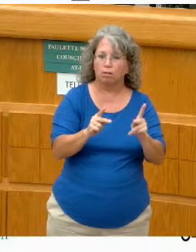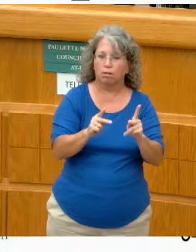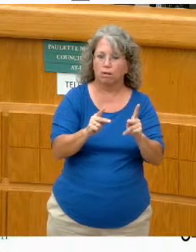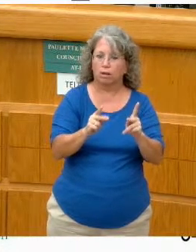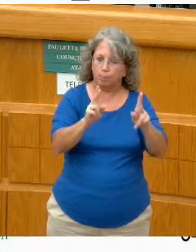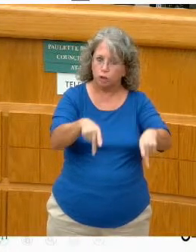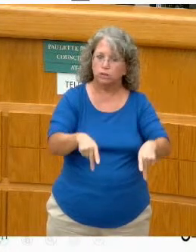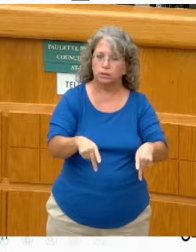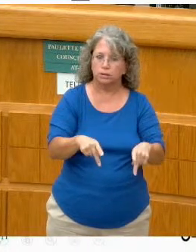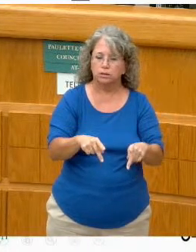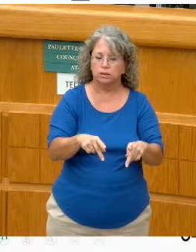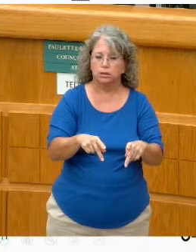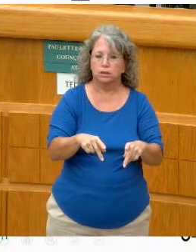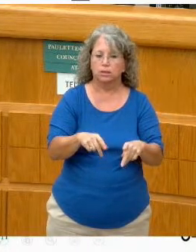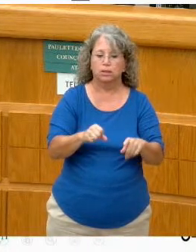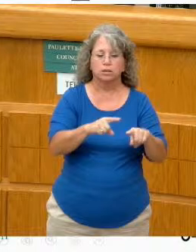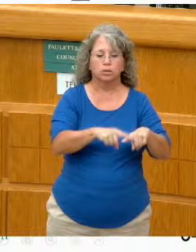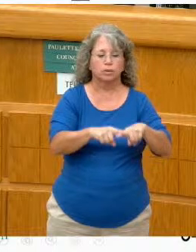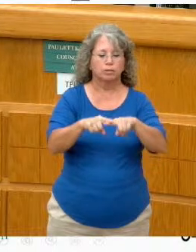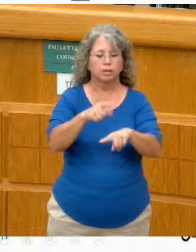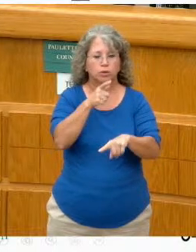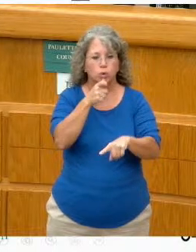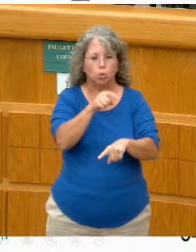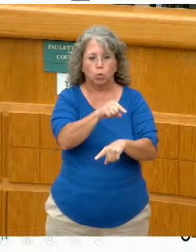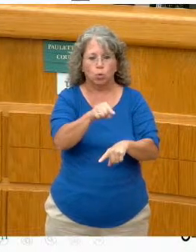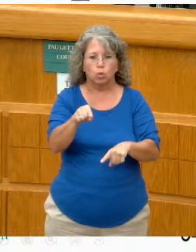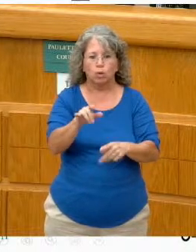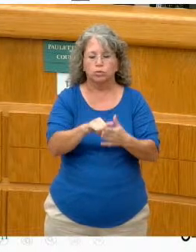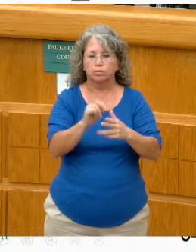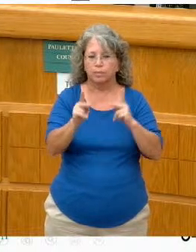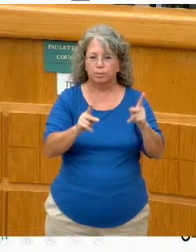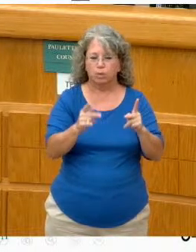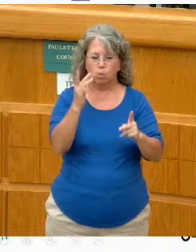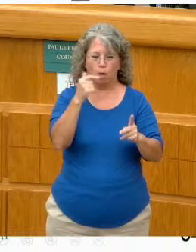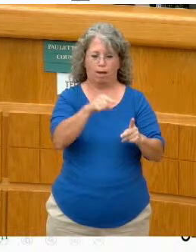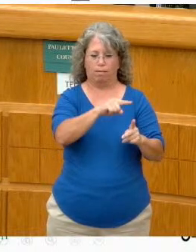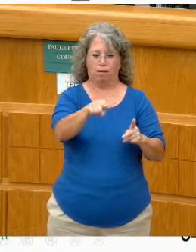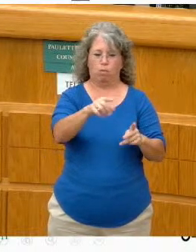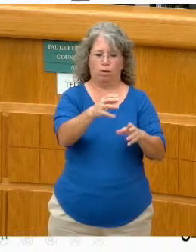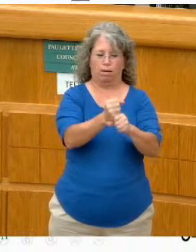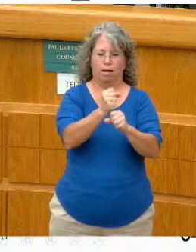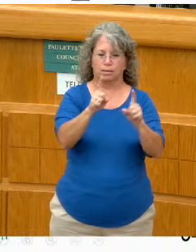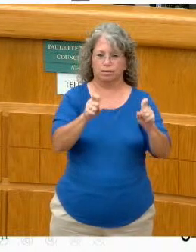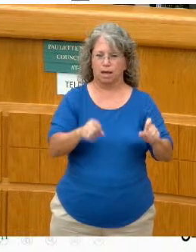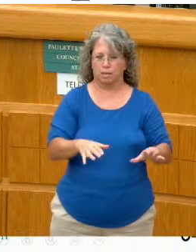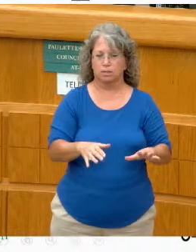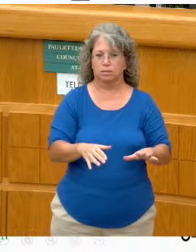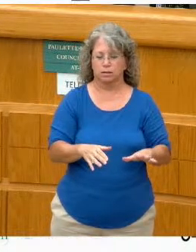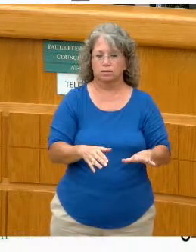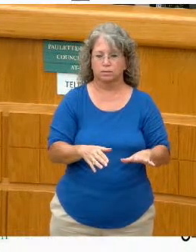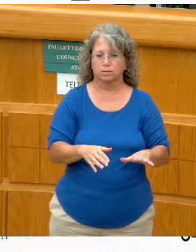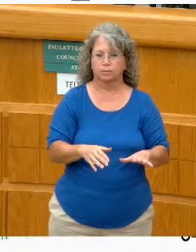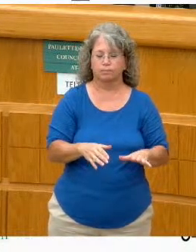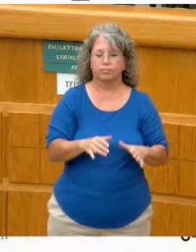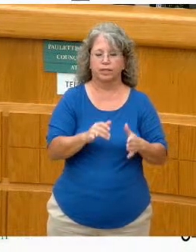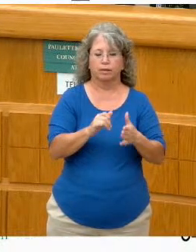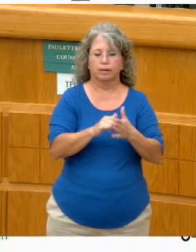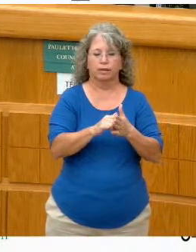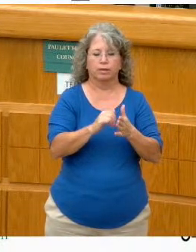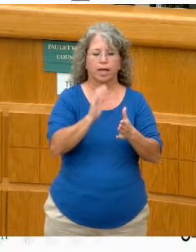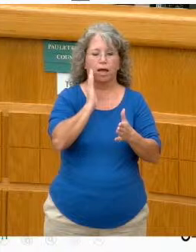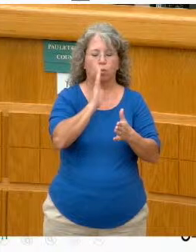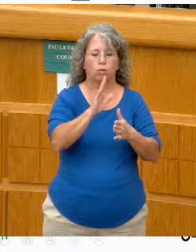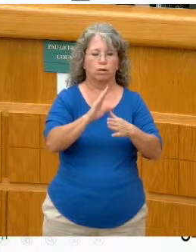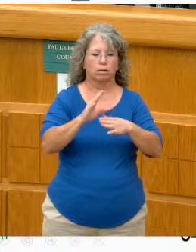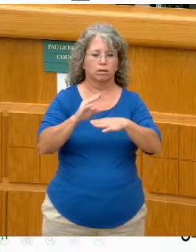it, and it depends on who the people were and why they were getting tested. That's going to affect what the percent